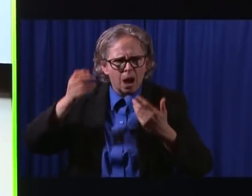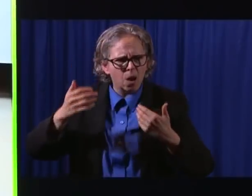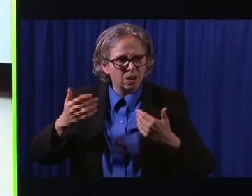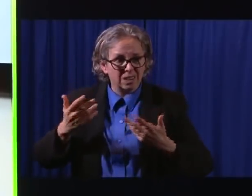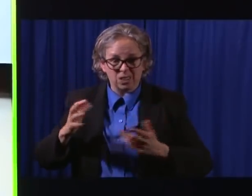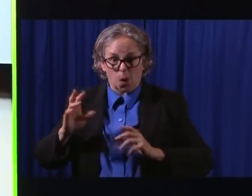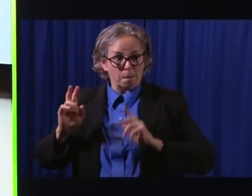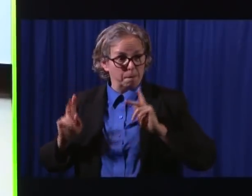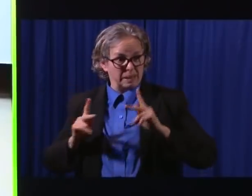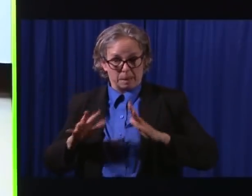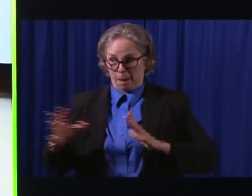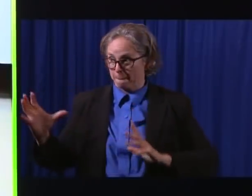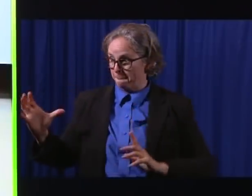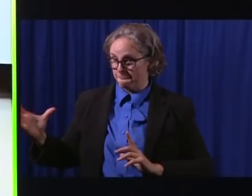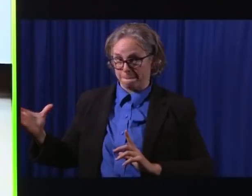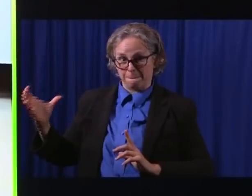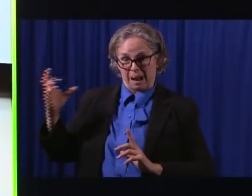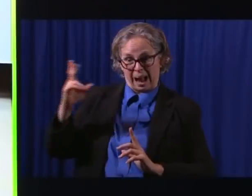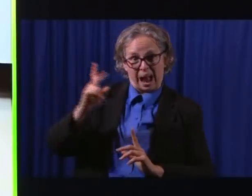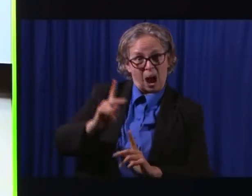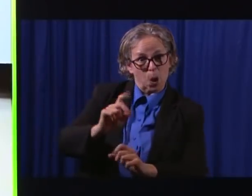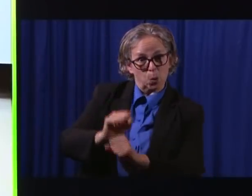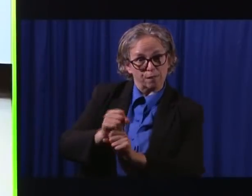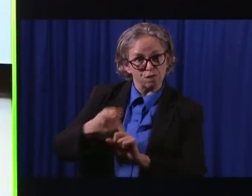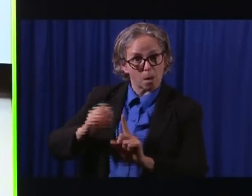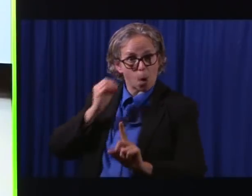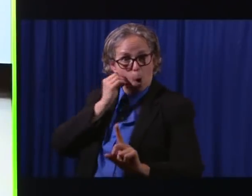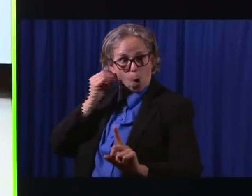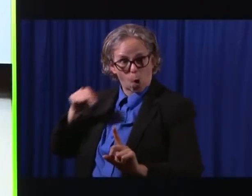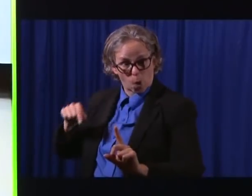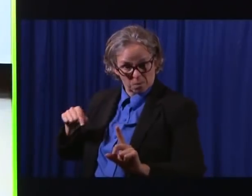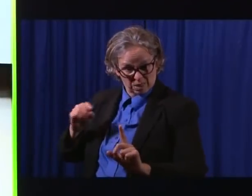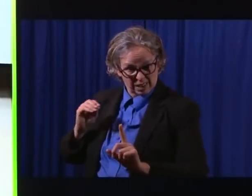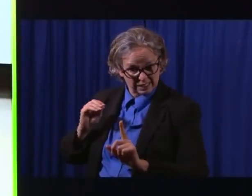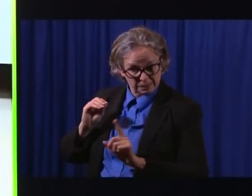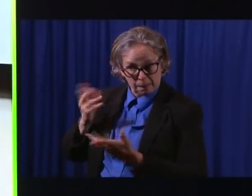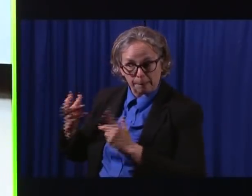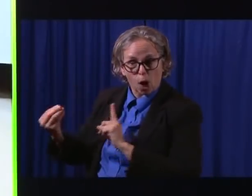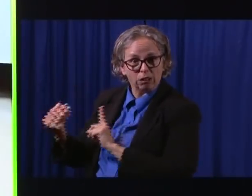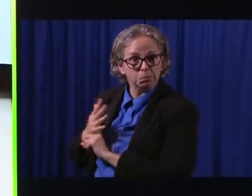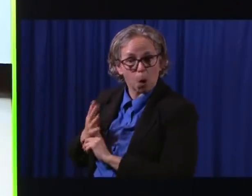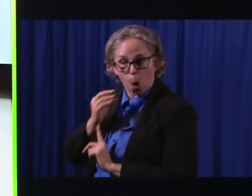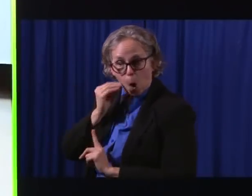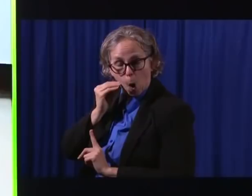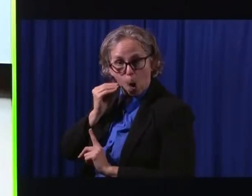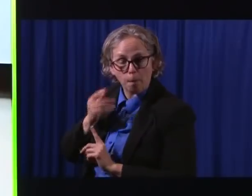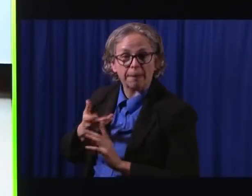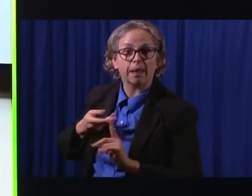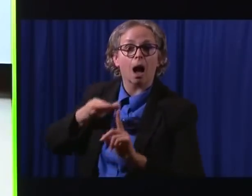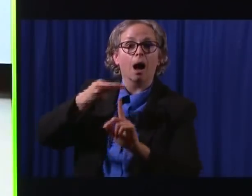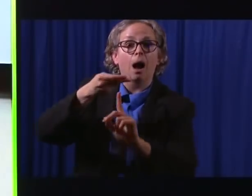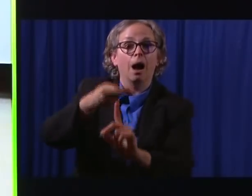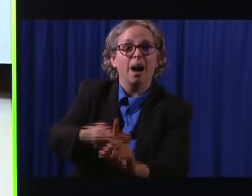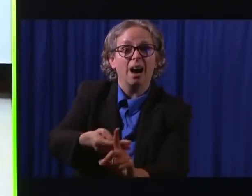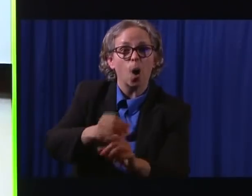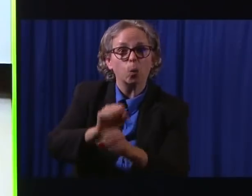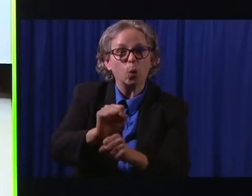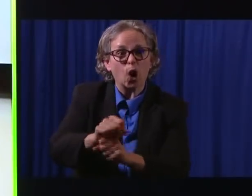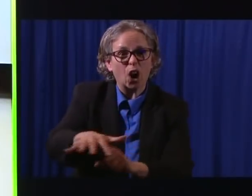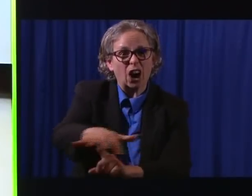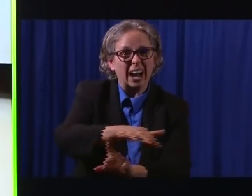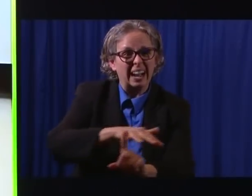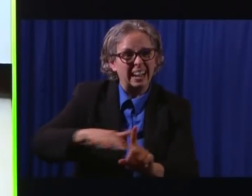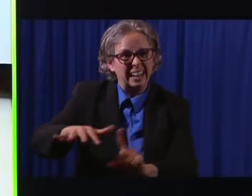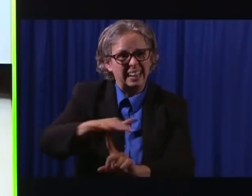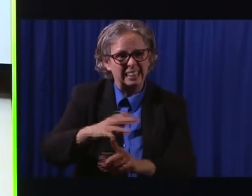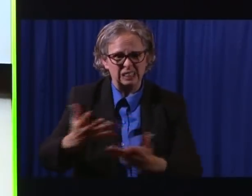their workplaces, because, you know, this pandemic that we're dealing with is across all sectors. So it's